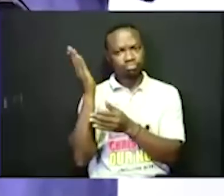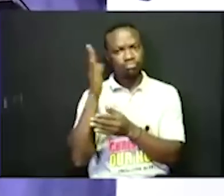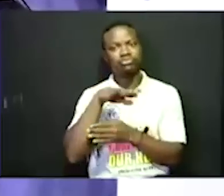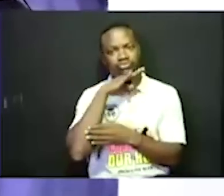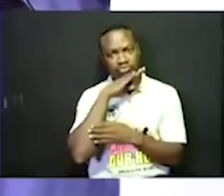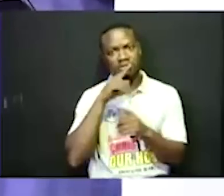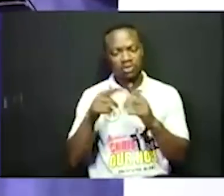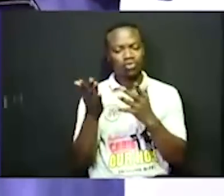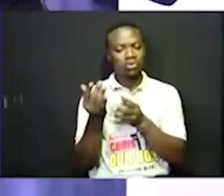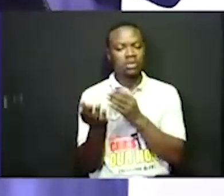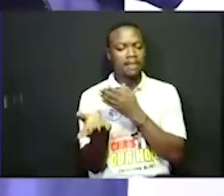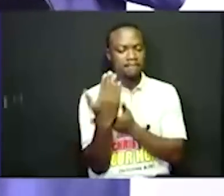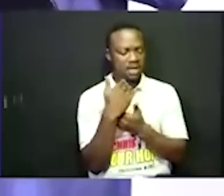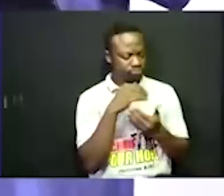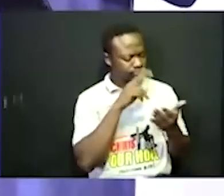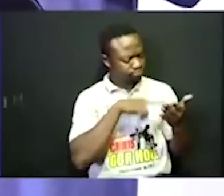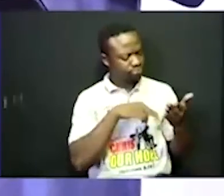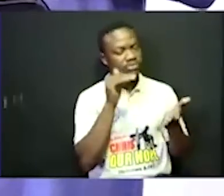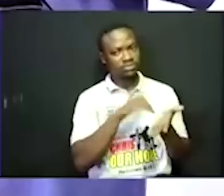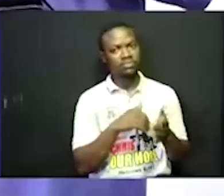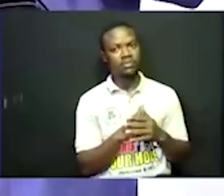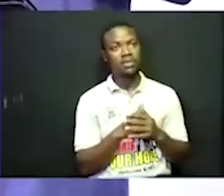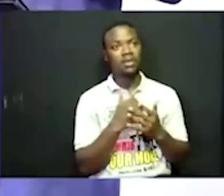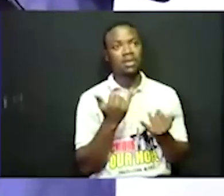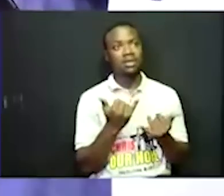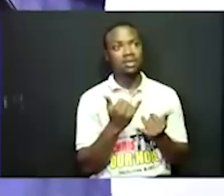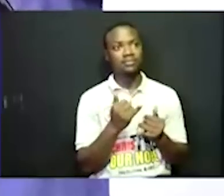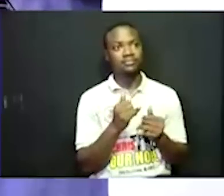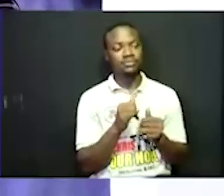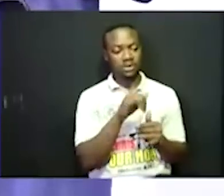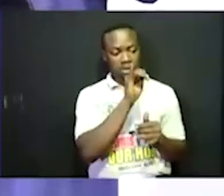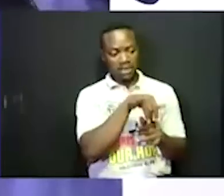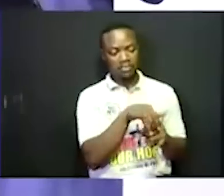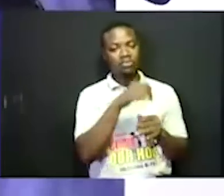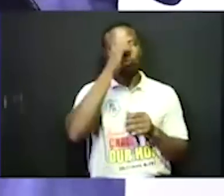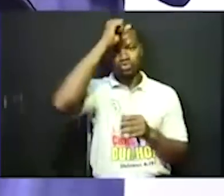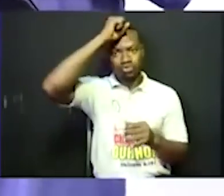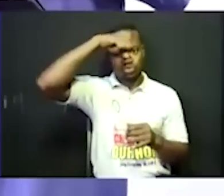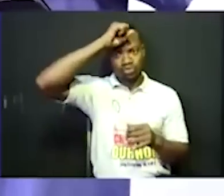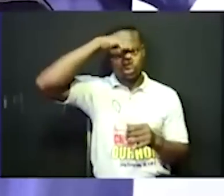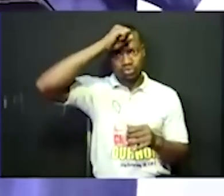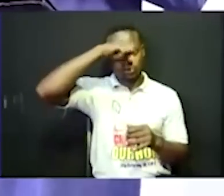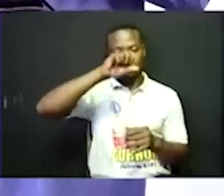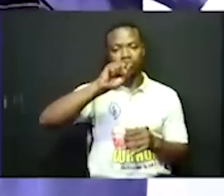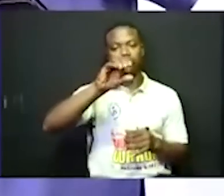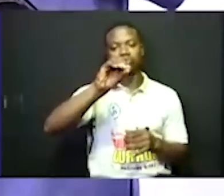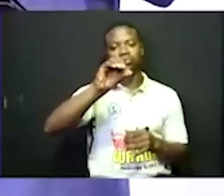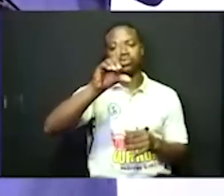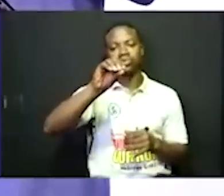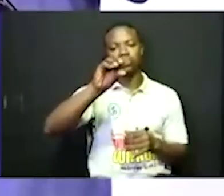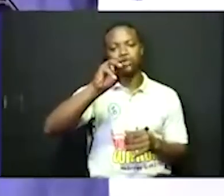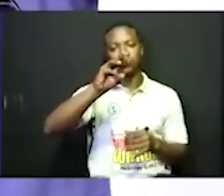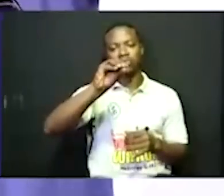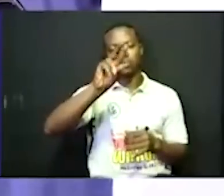to go back to it. This is the teacher, Solomon. He has studied